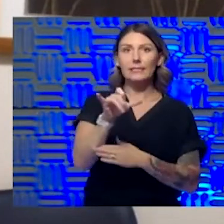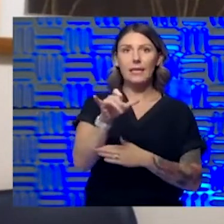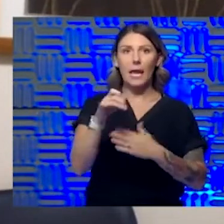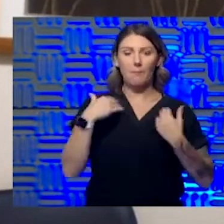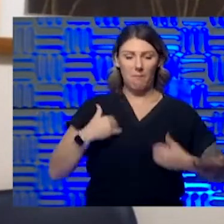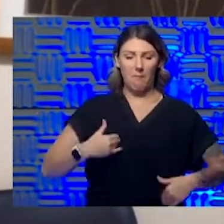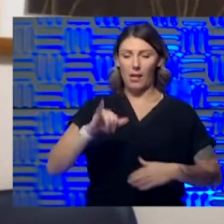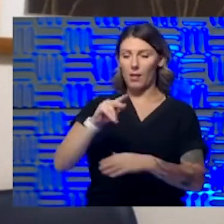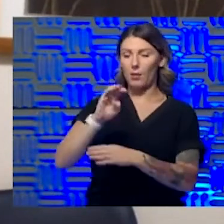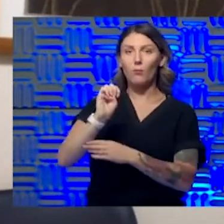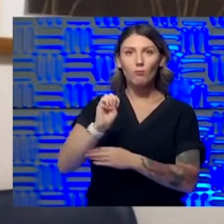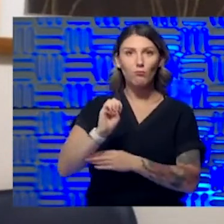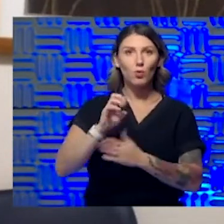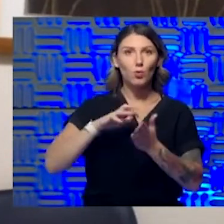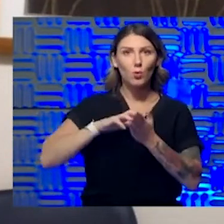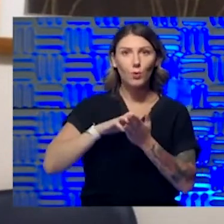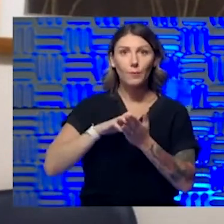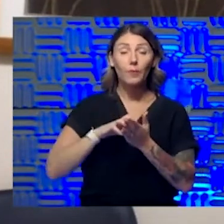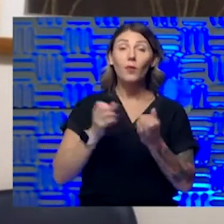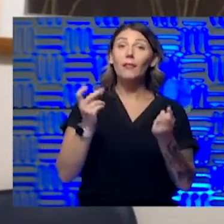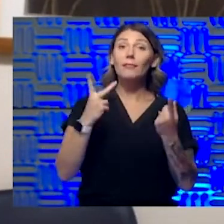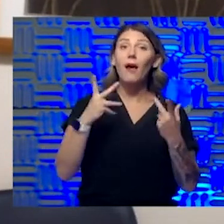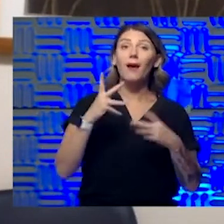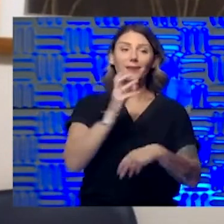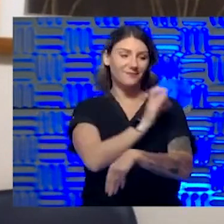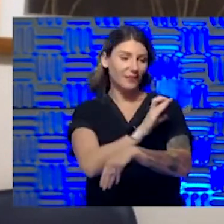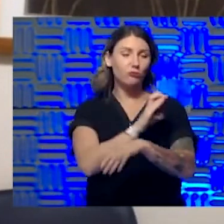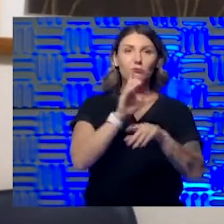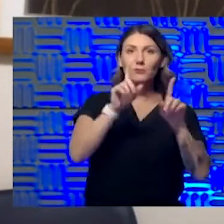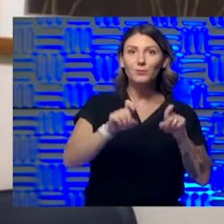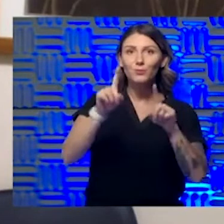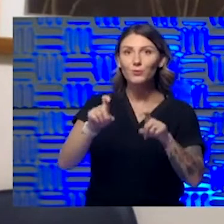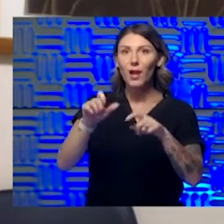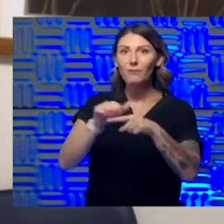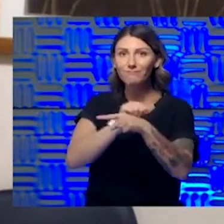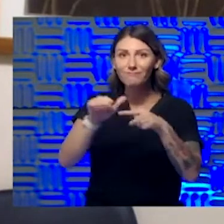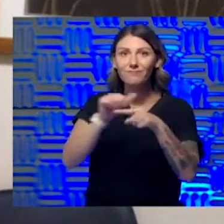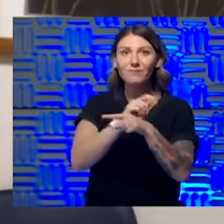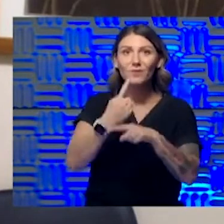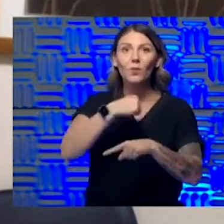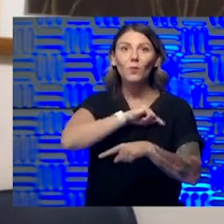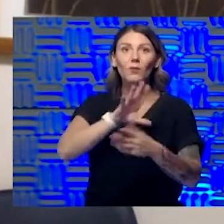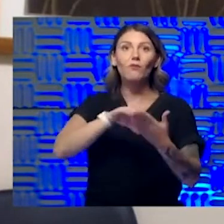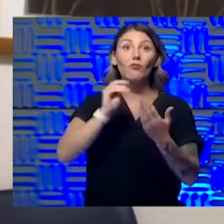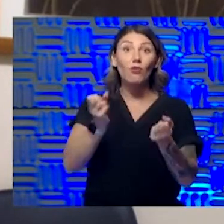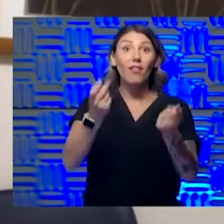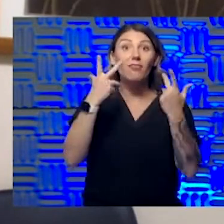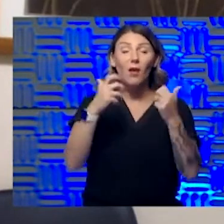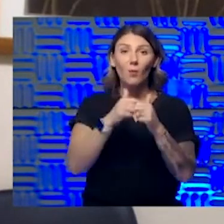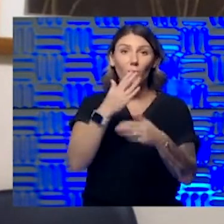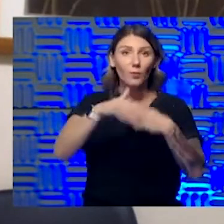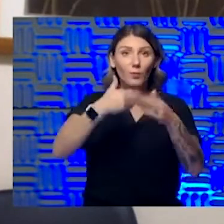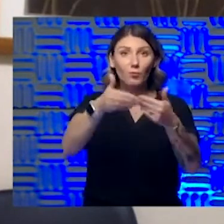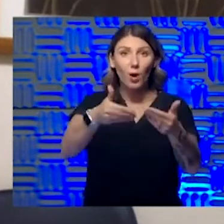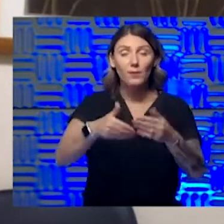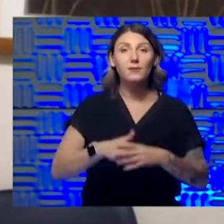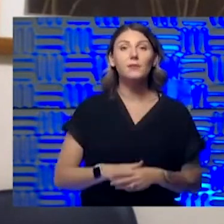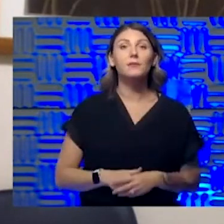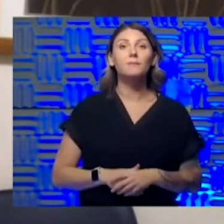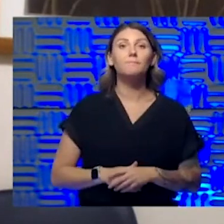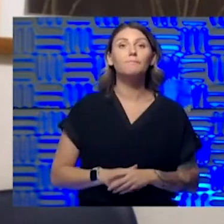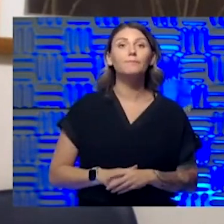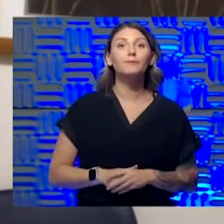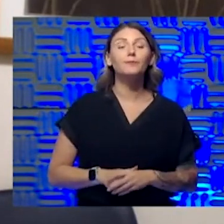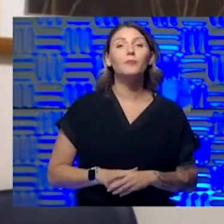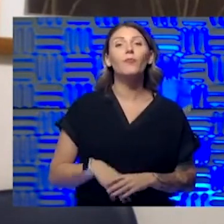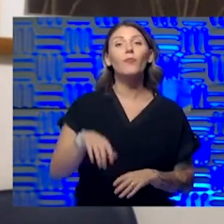trials that are currently in development to move forward with this. So we've actually learned a lot from this process. But yes,